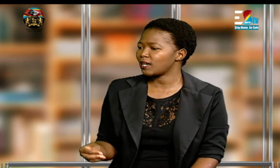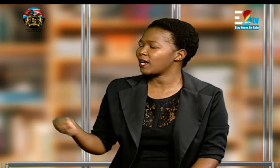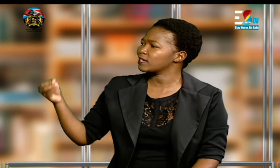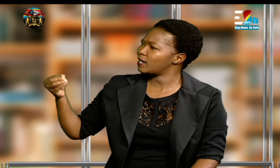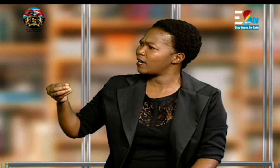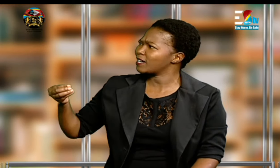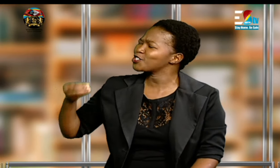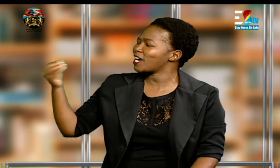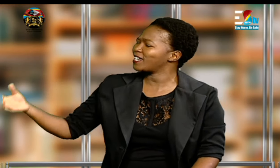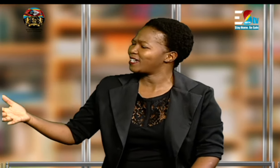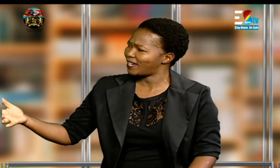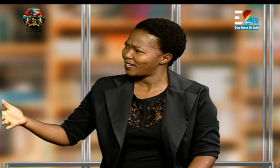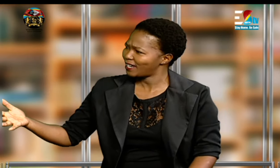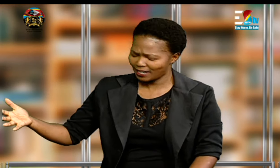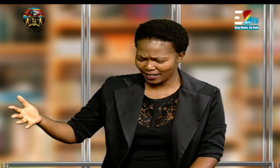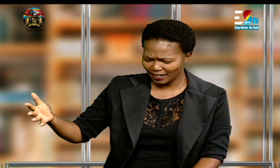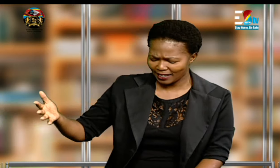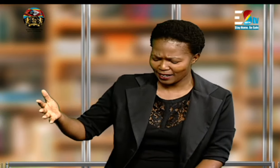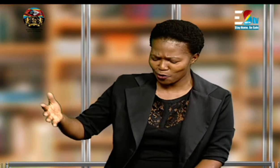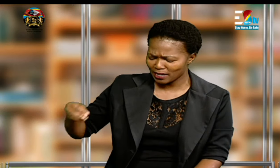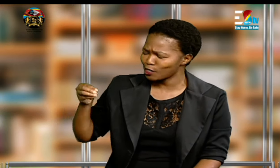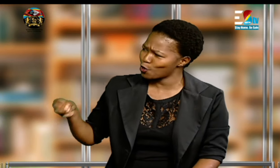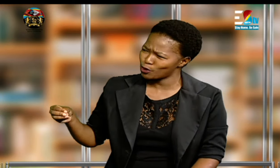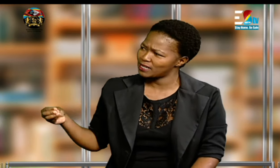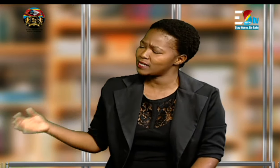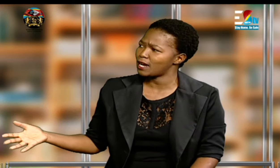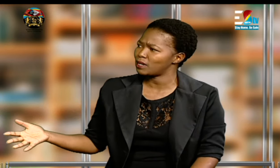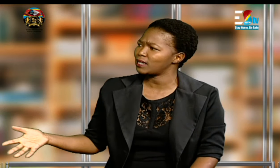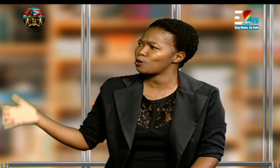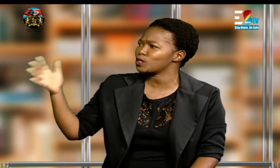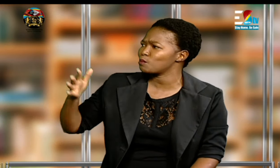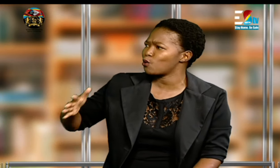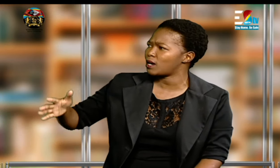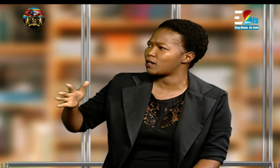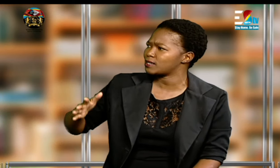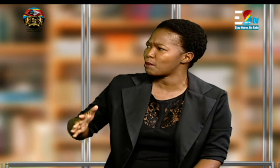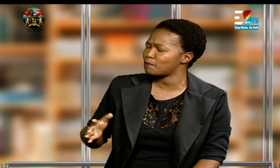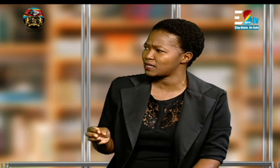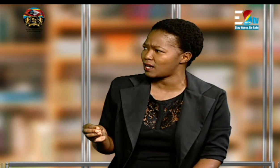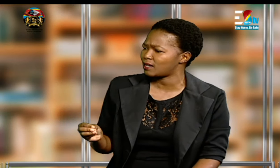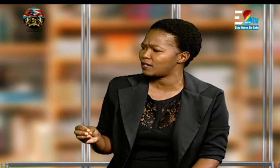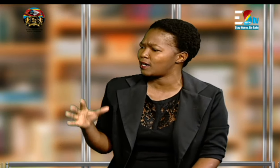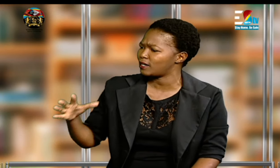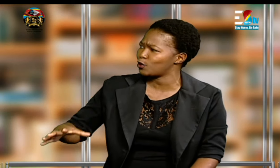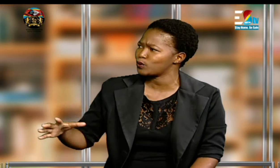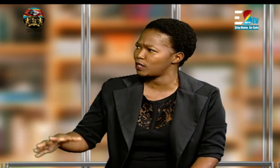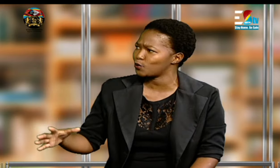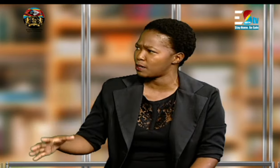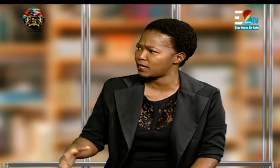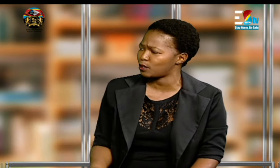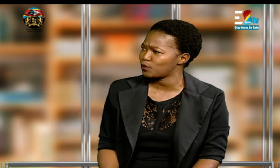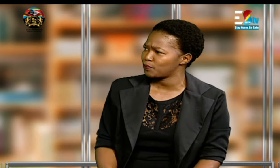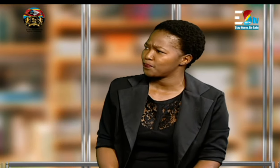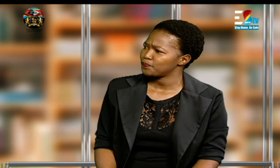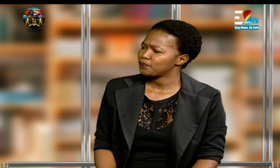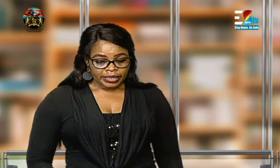ukuthi ngishiyekile kuleti hlobo tetindzaba ngicela ukuthi mawungazama kuphinza leyo ndzaba